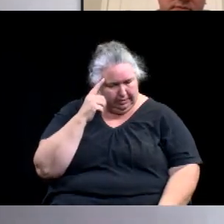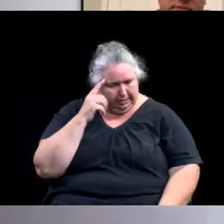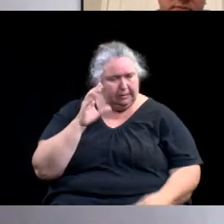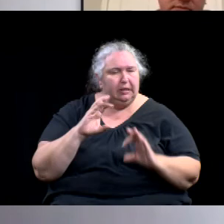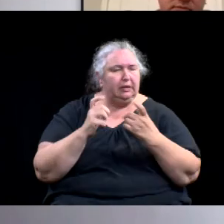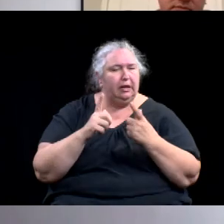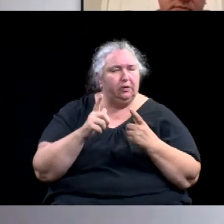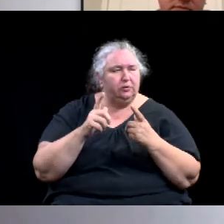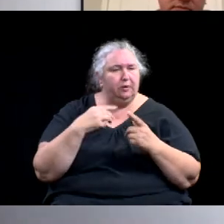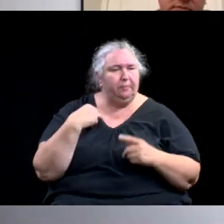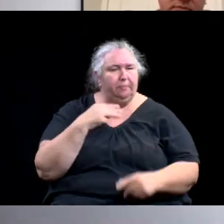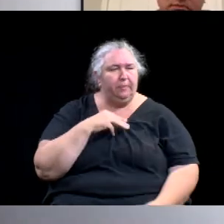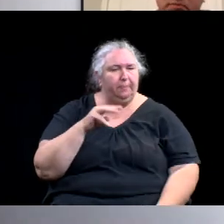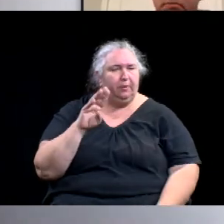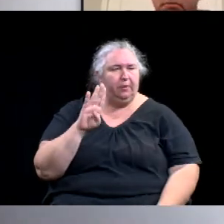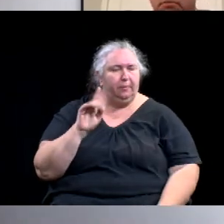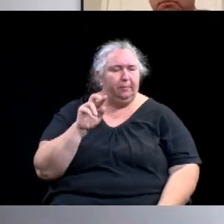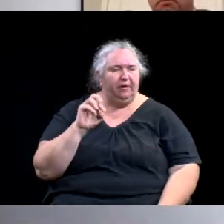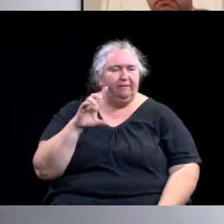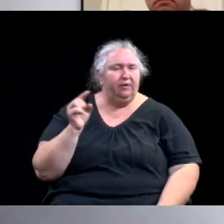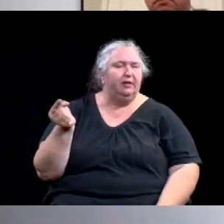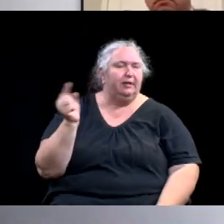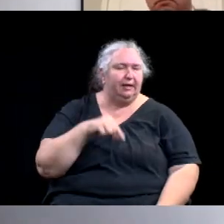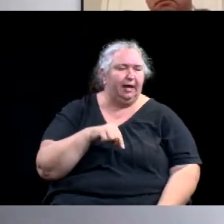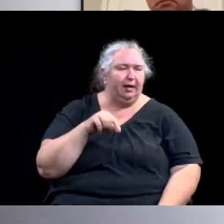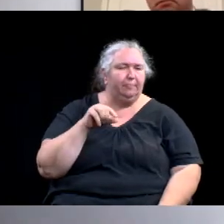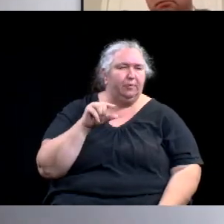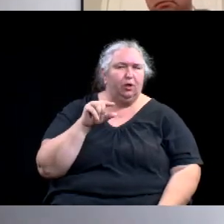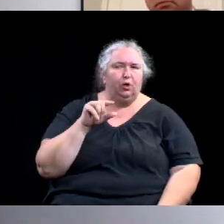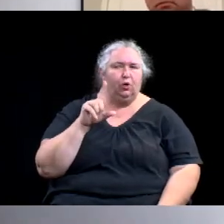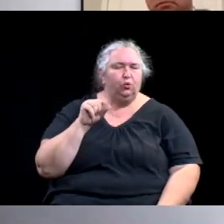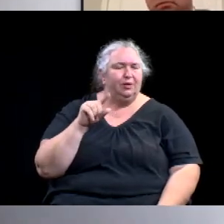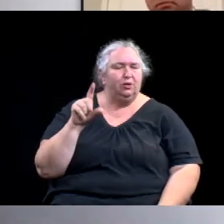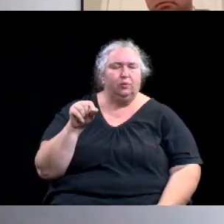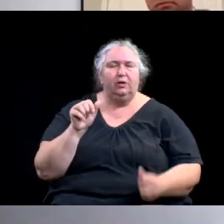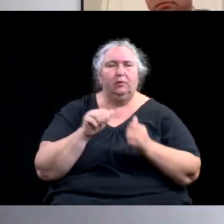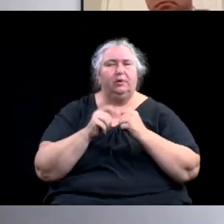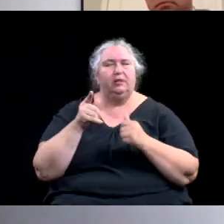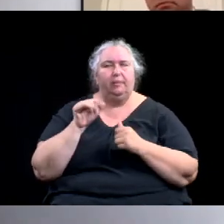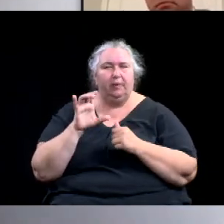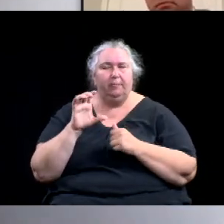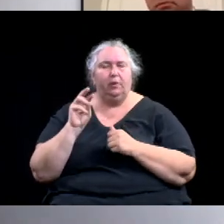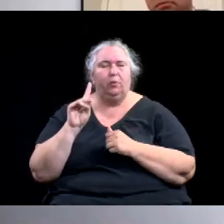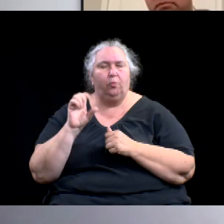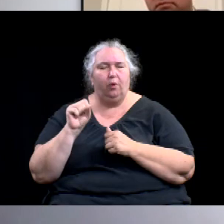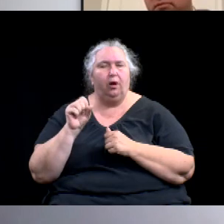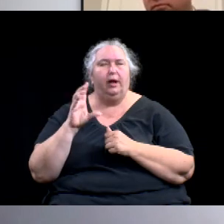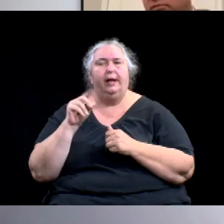was kind of unprofessional, but I'm trying to understand, did y'all